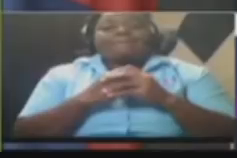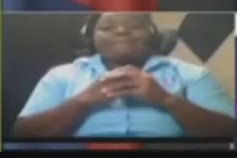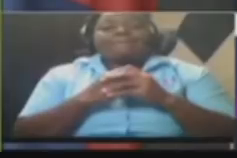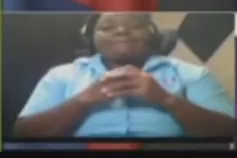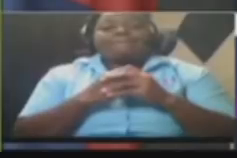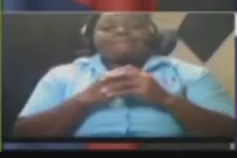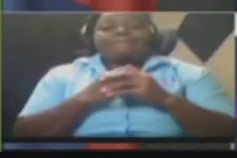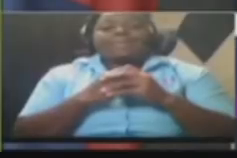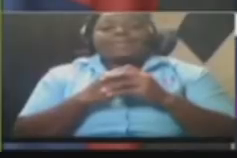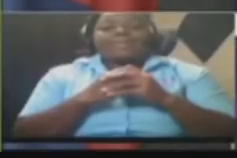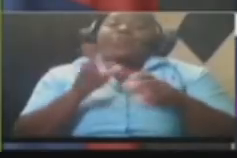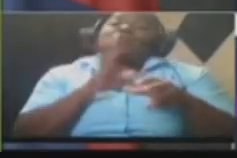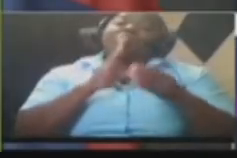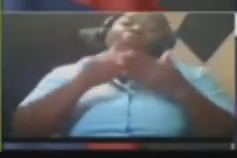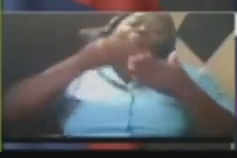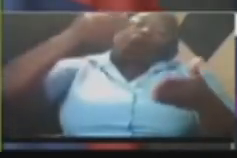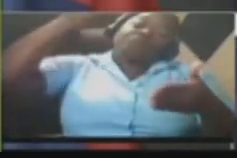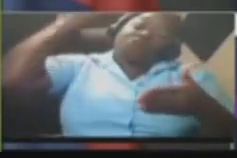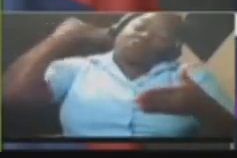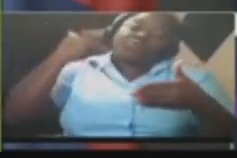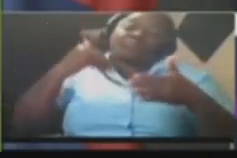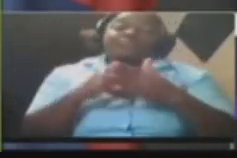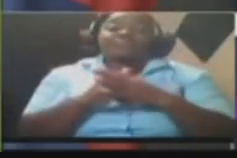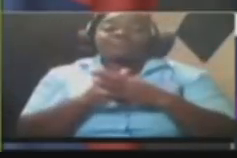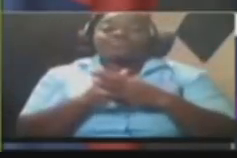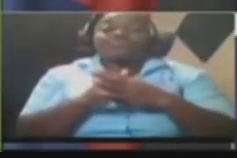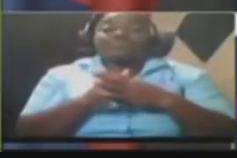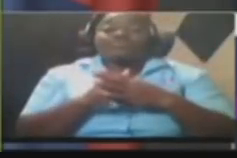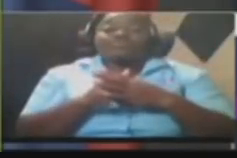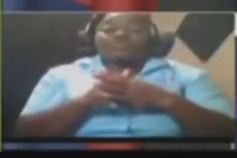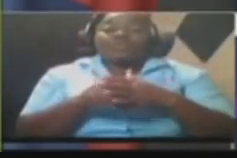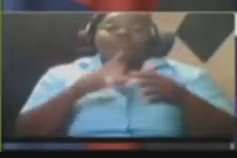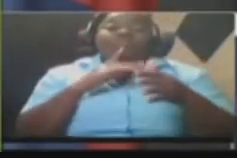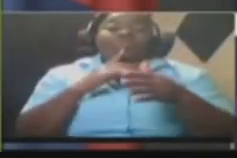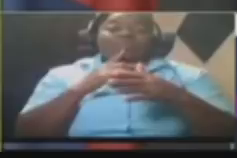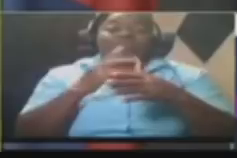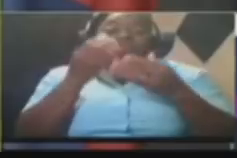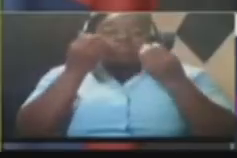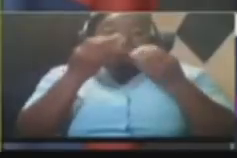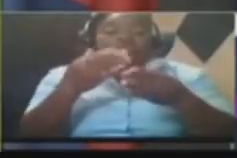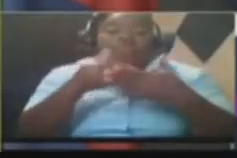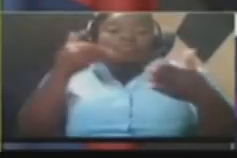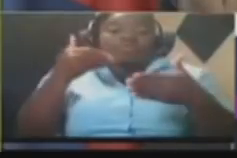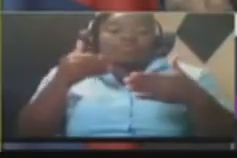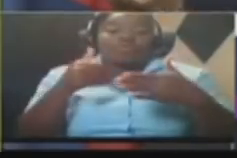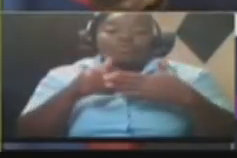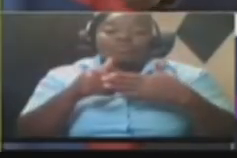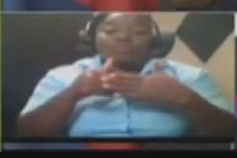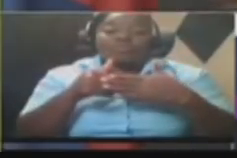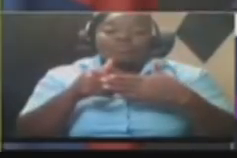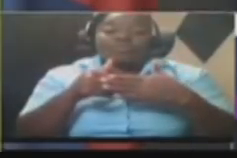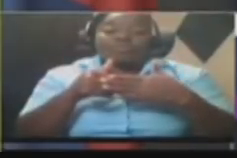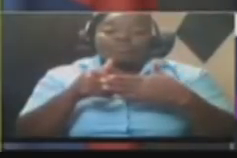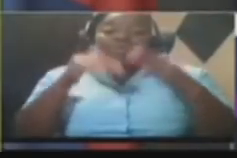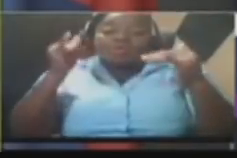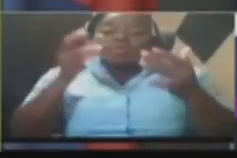some talking before. We've done some instructions before. And come this weekend into